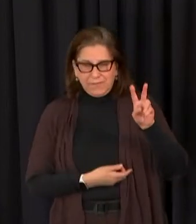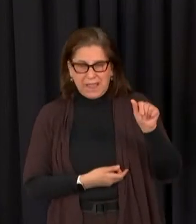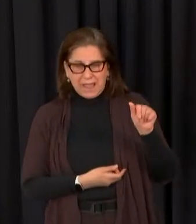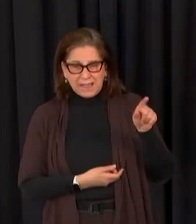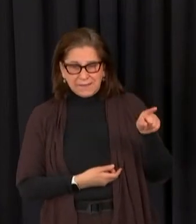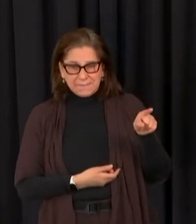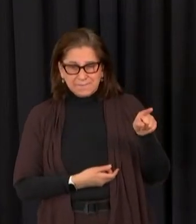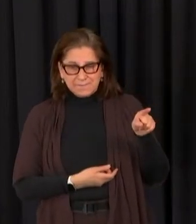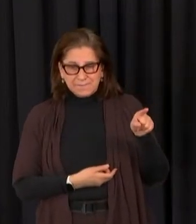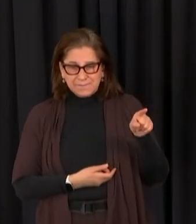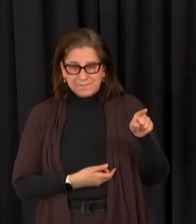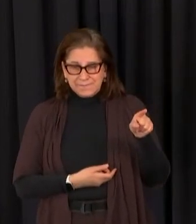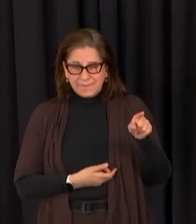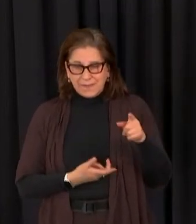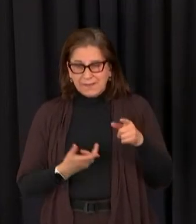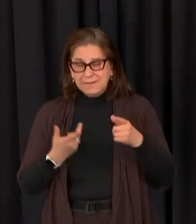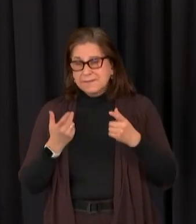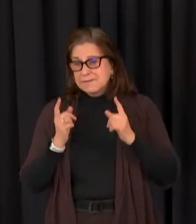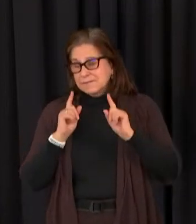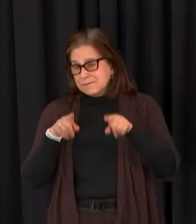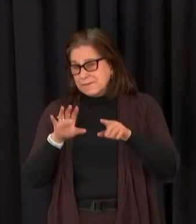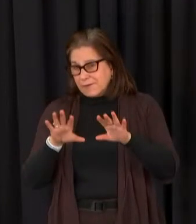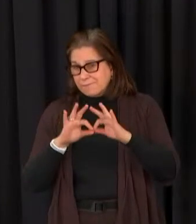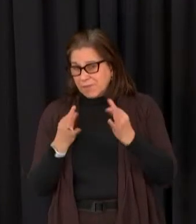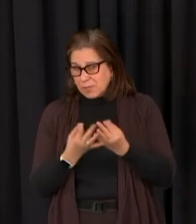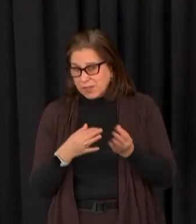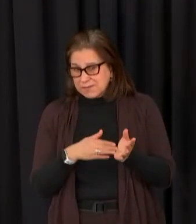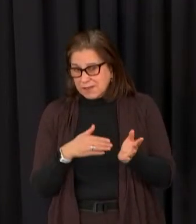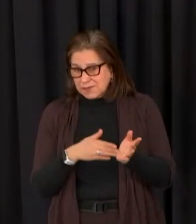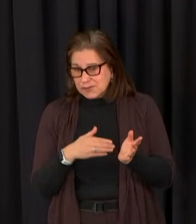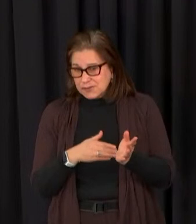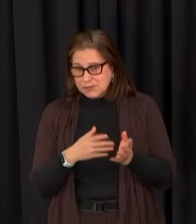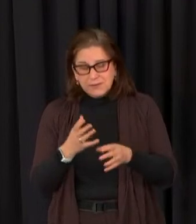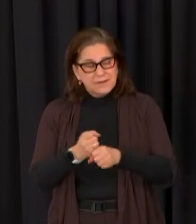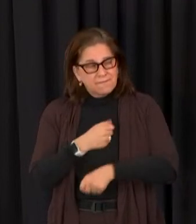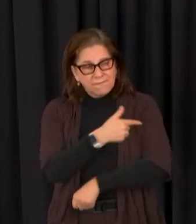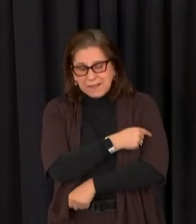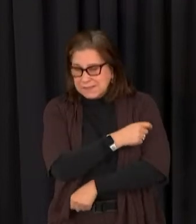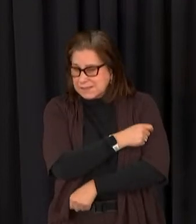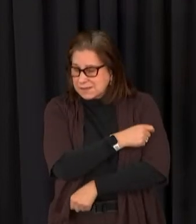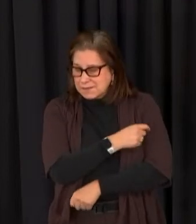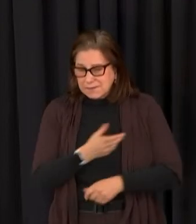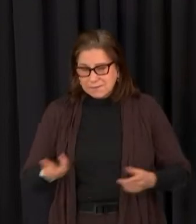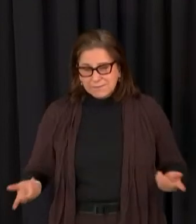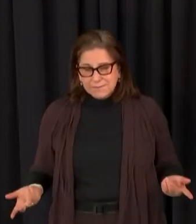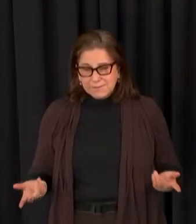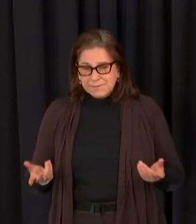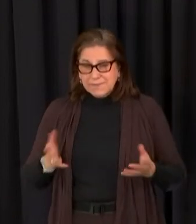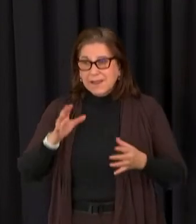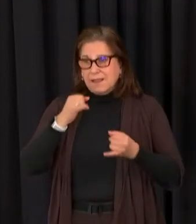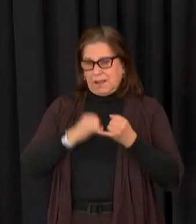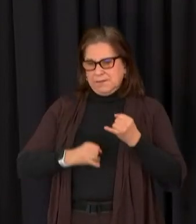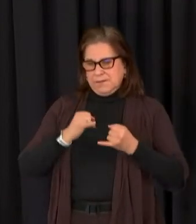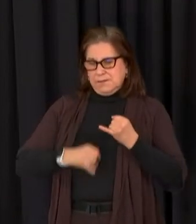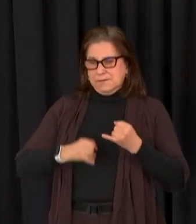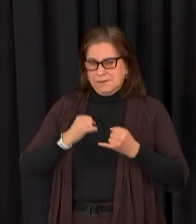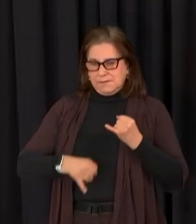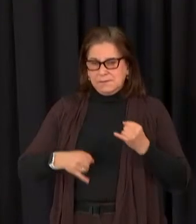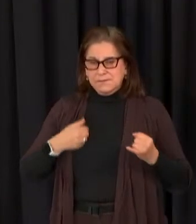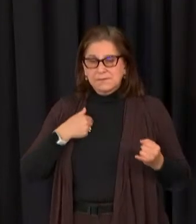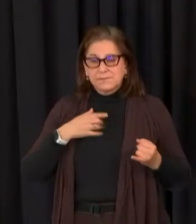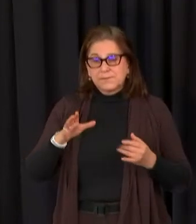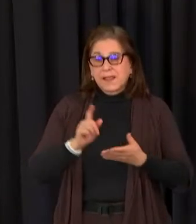with their medical providers if necessary, but also to get vaccinated. And finally, last week we recognized